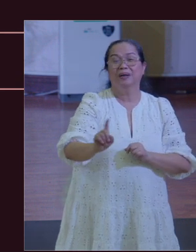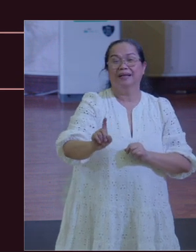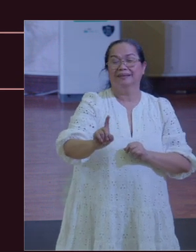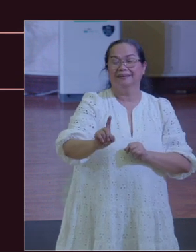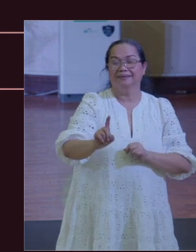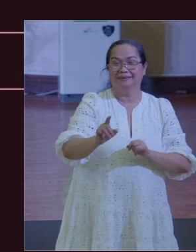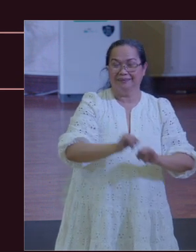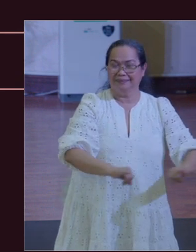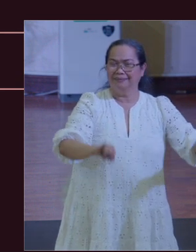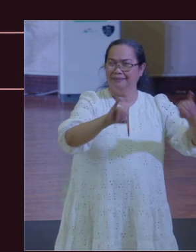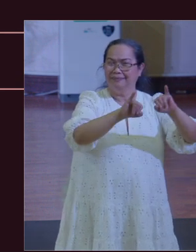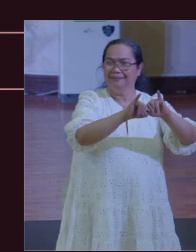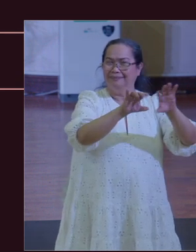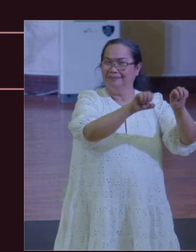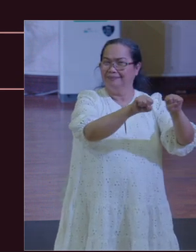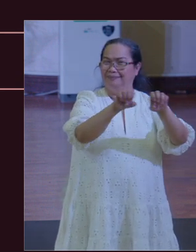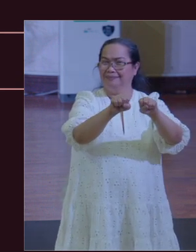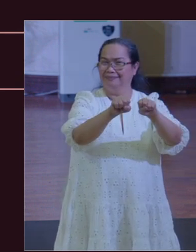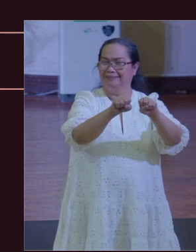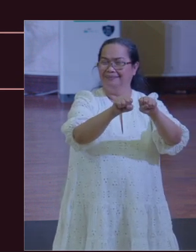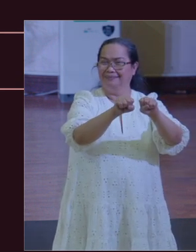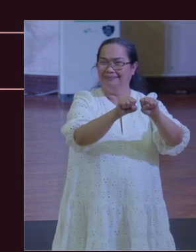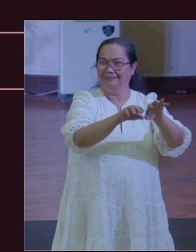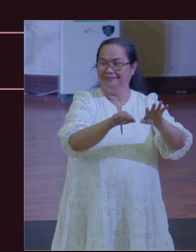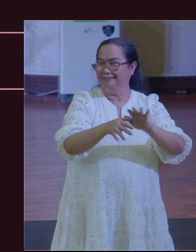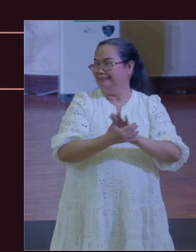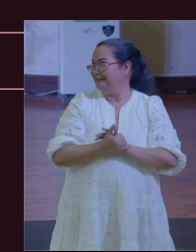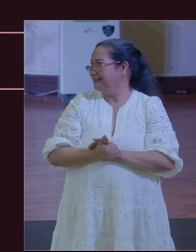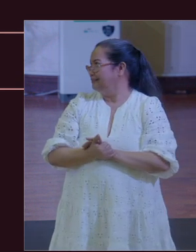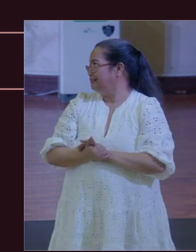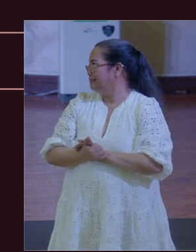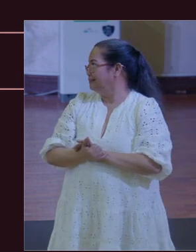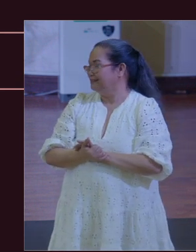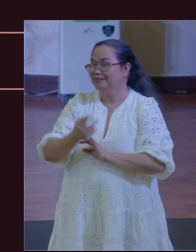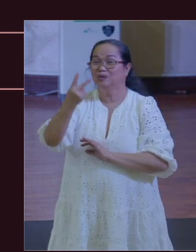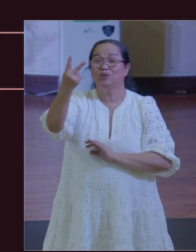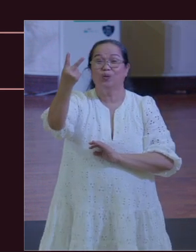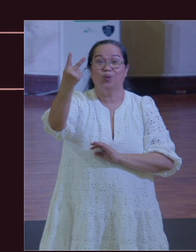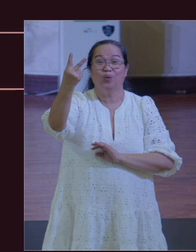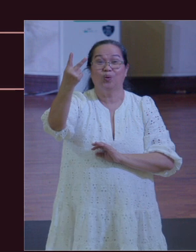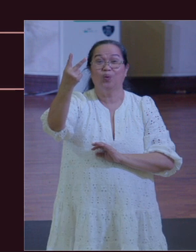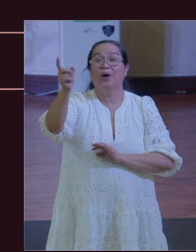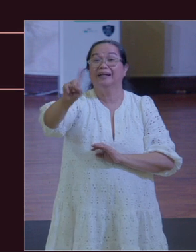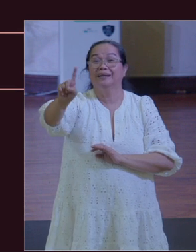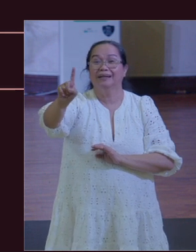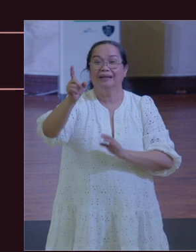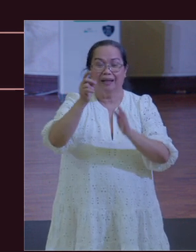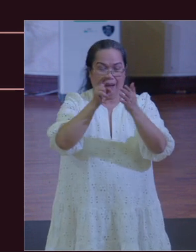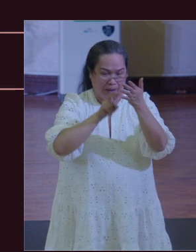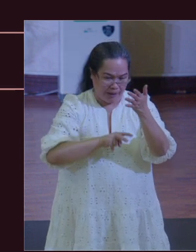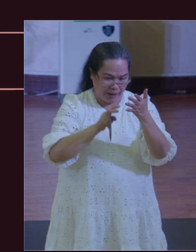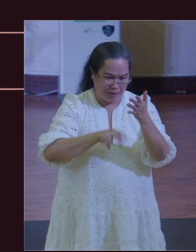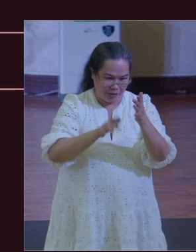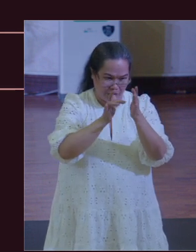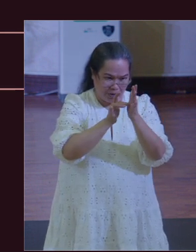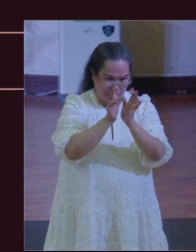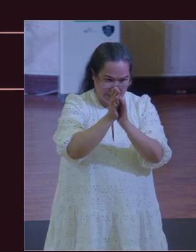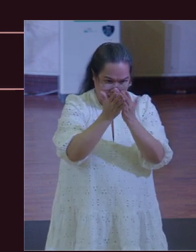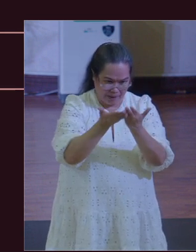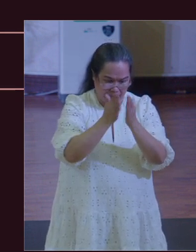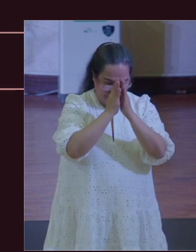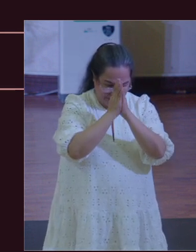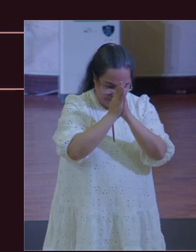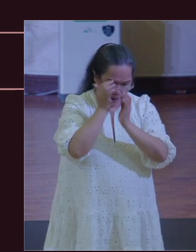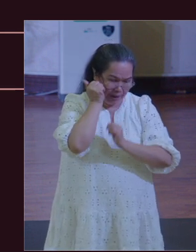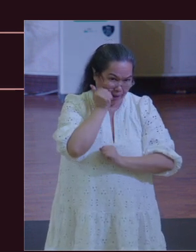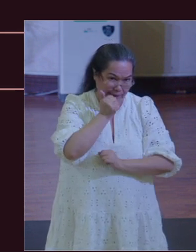Importante sa Sunday school children. In fact, may kanta ron. Ano yung dalawang yun? Read your Bible,